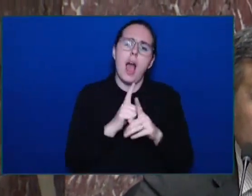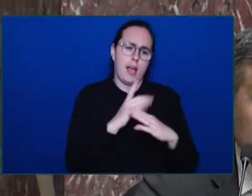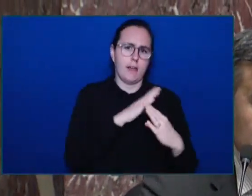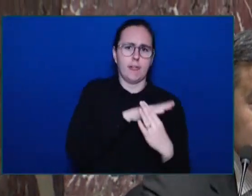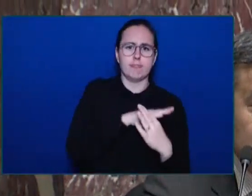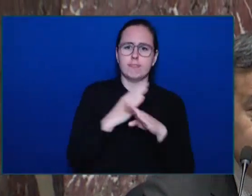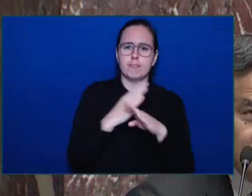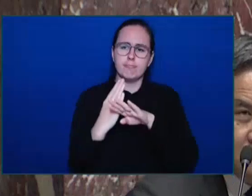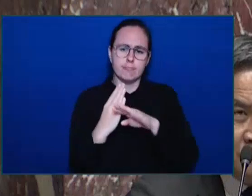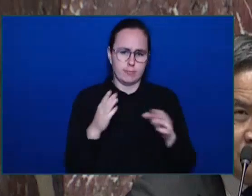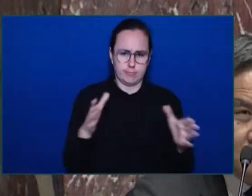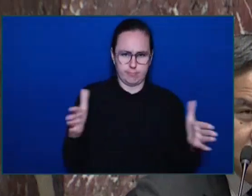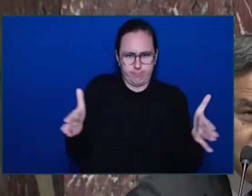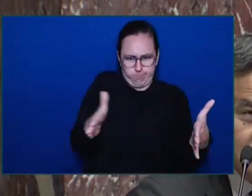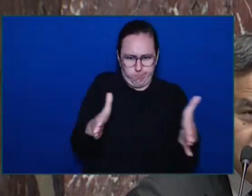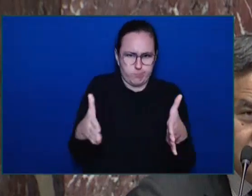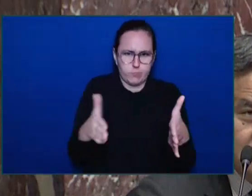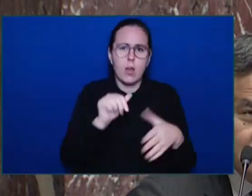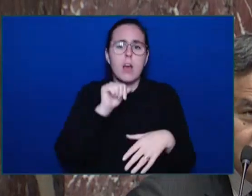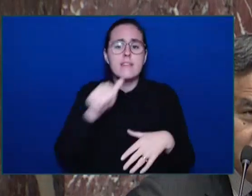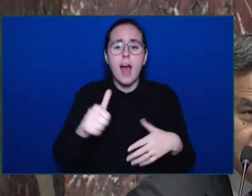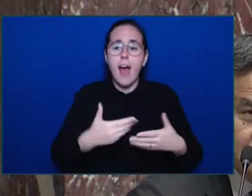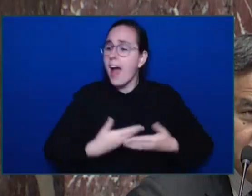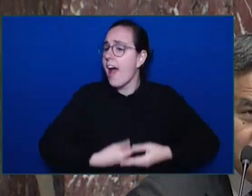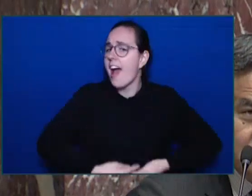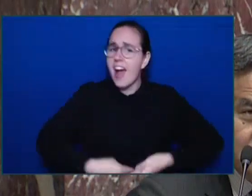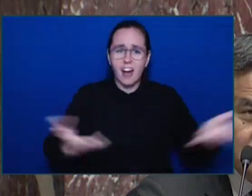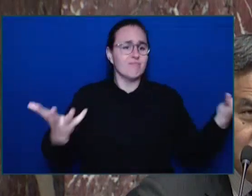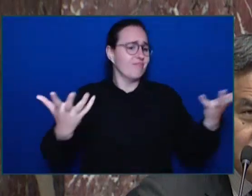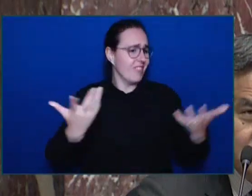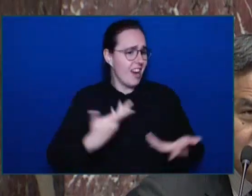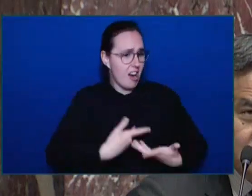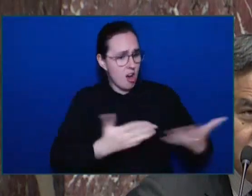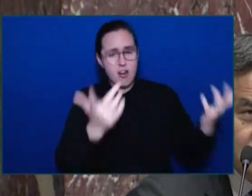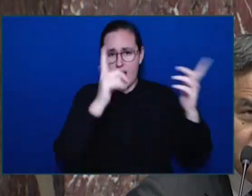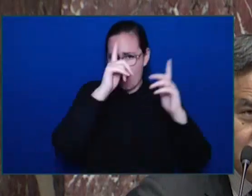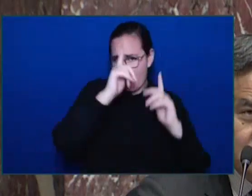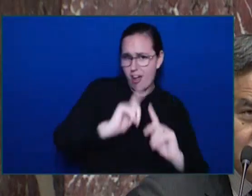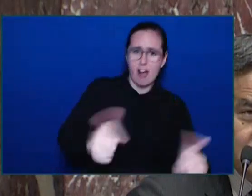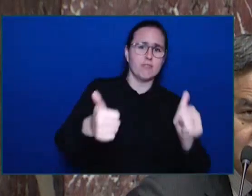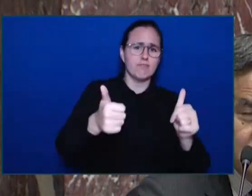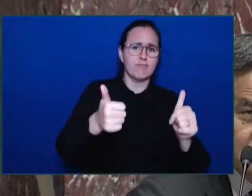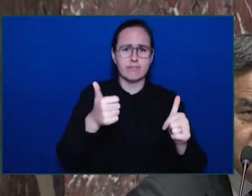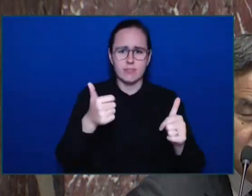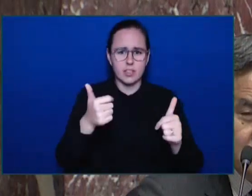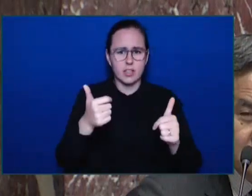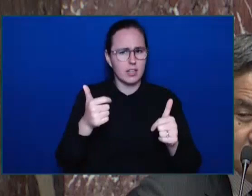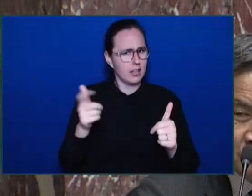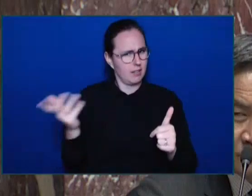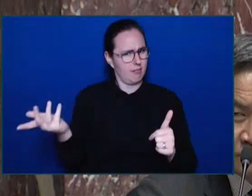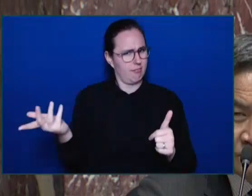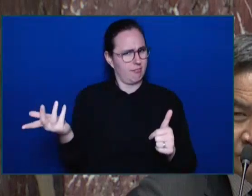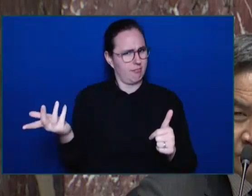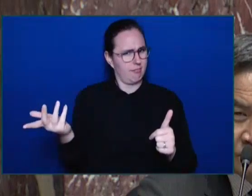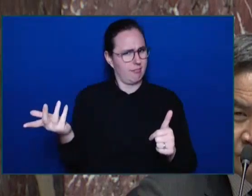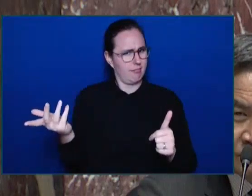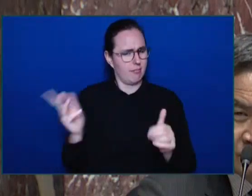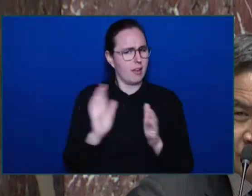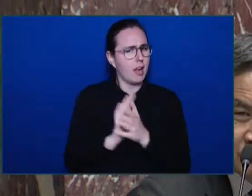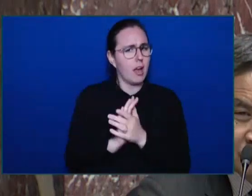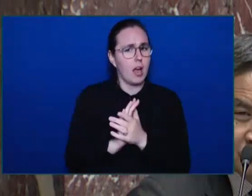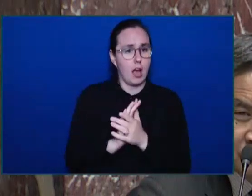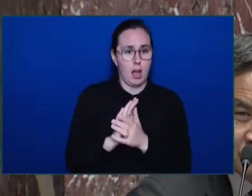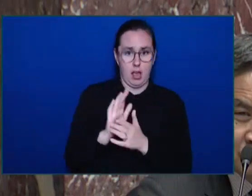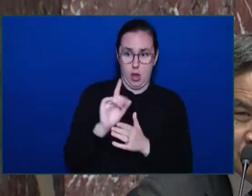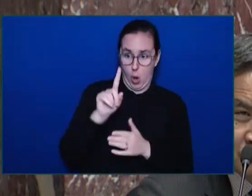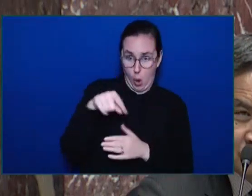But that's not the only place that British Columbians are feeling increasingly frustrated and, in fact, shocked by this Premier's stubborn